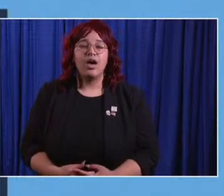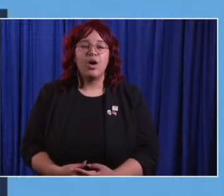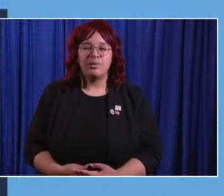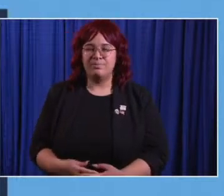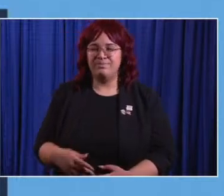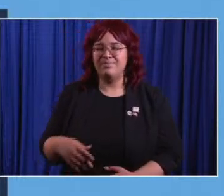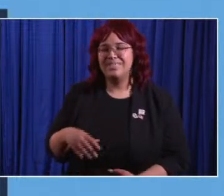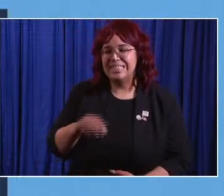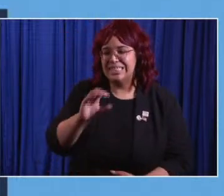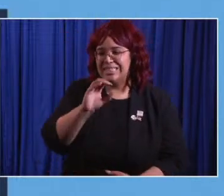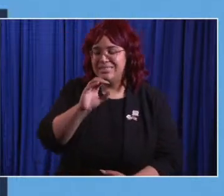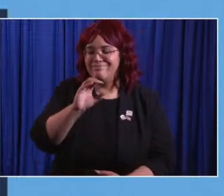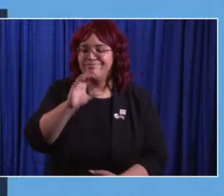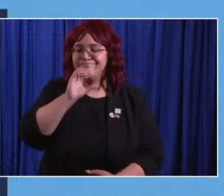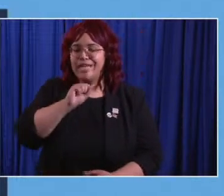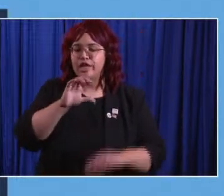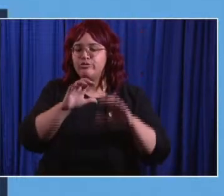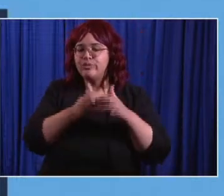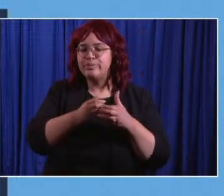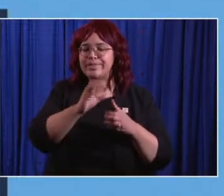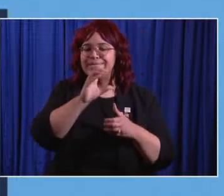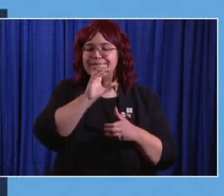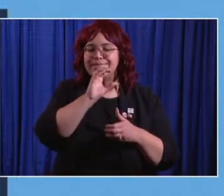0 to 19